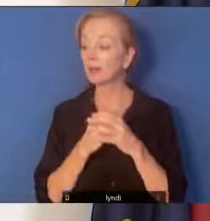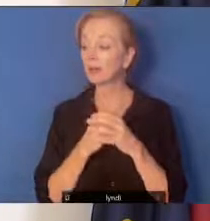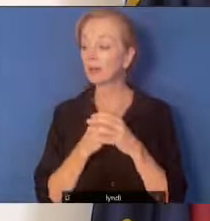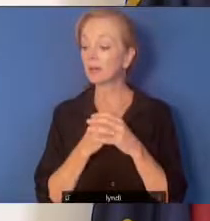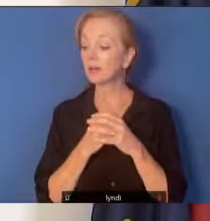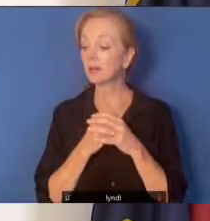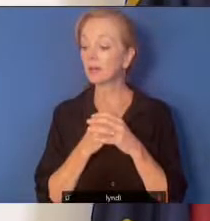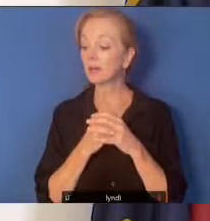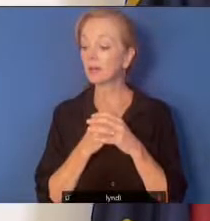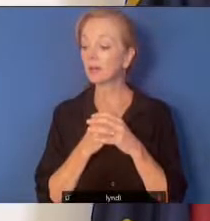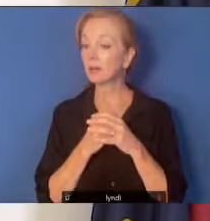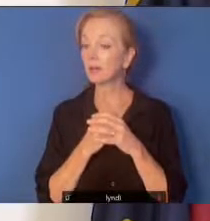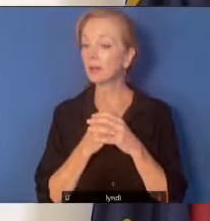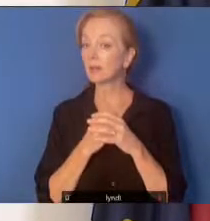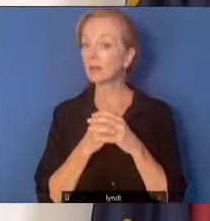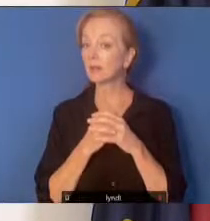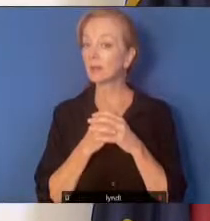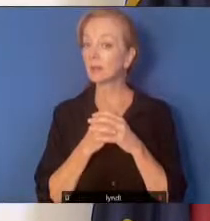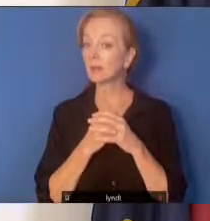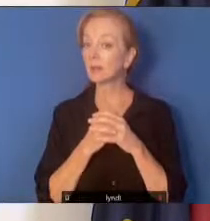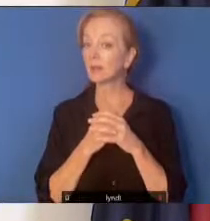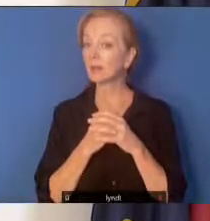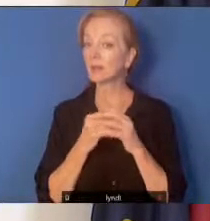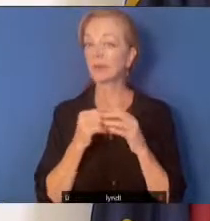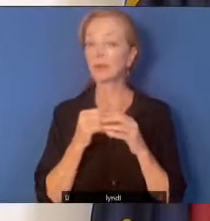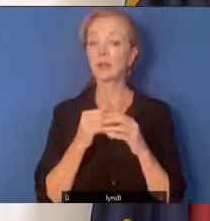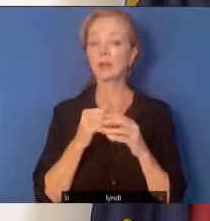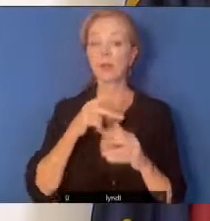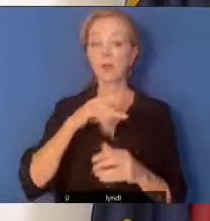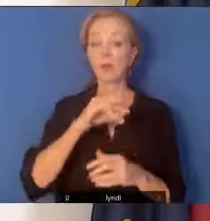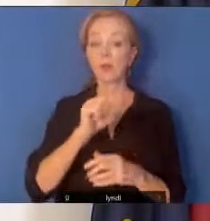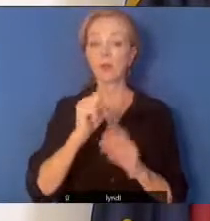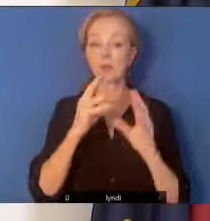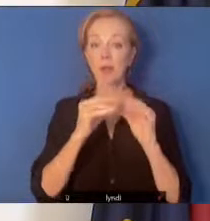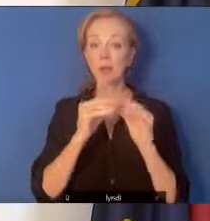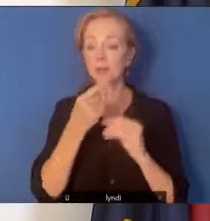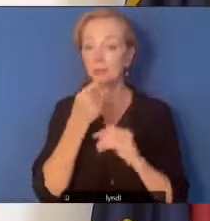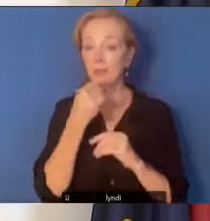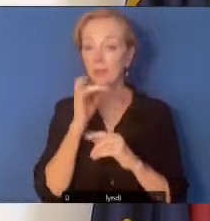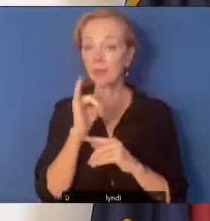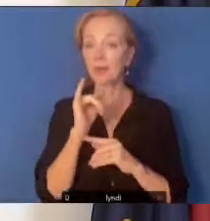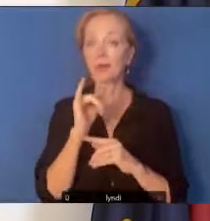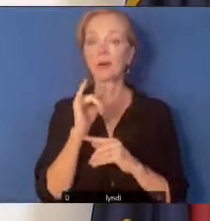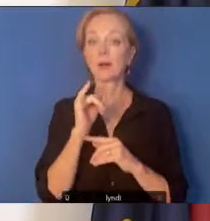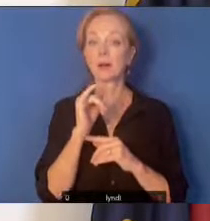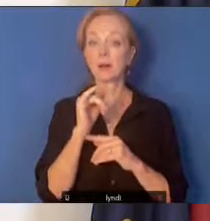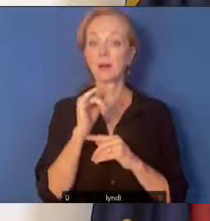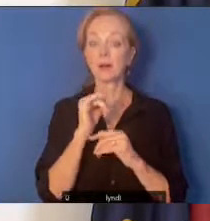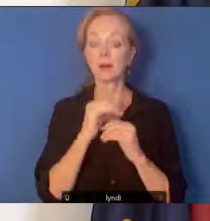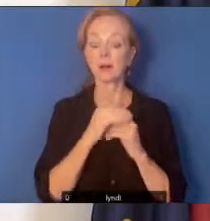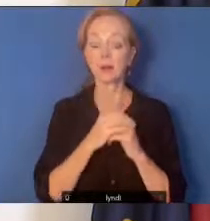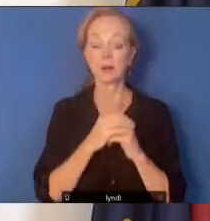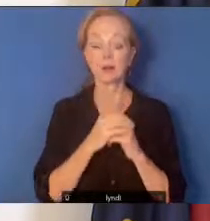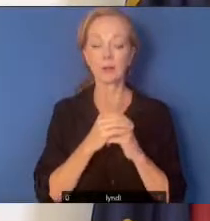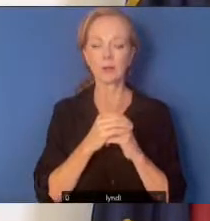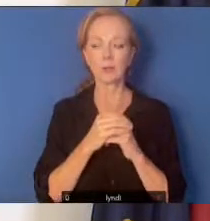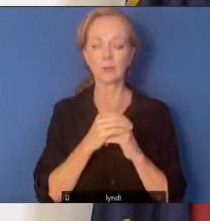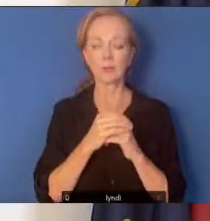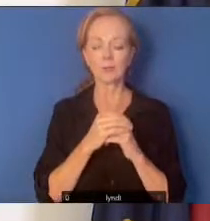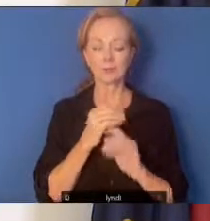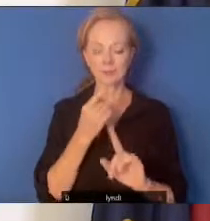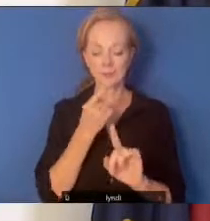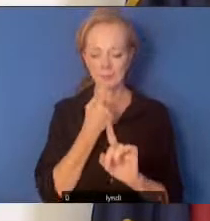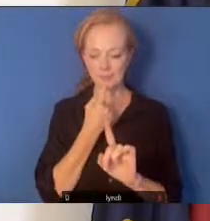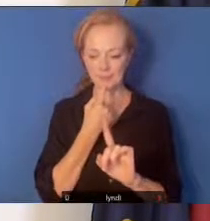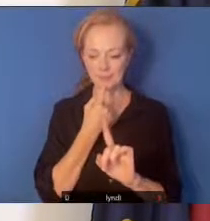highlighted in both, last week's press conference where you mentioned that a house there was shot, and also one of the